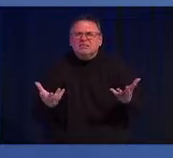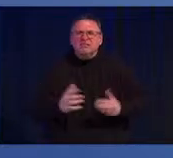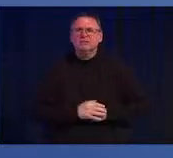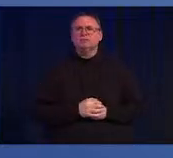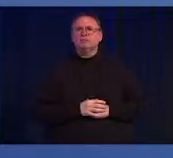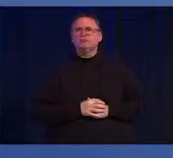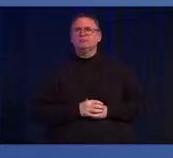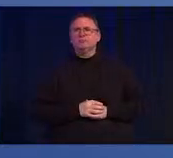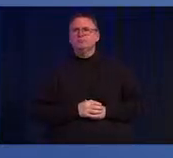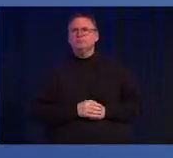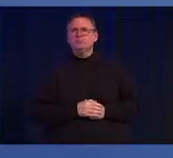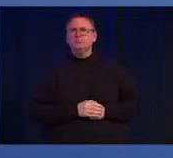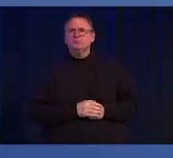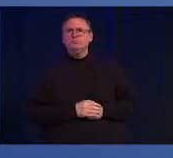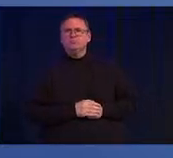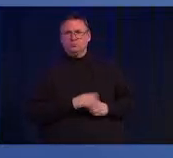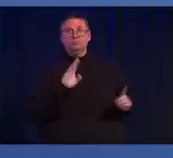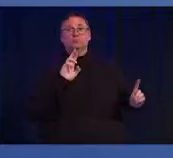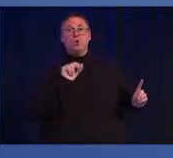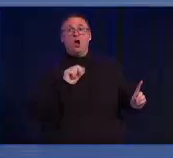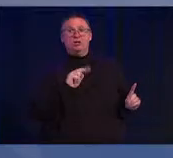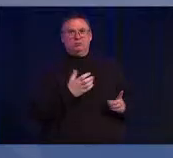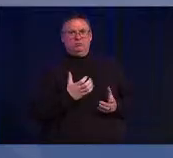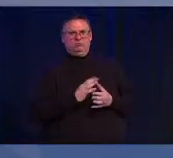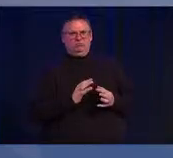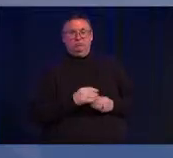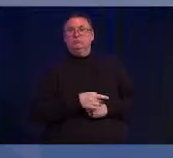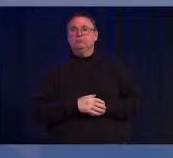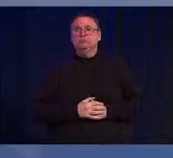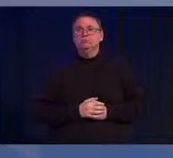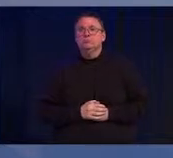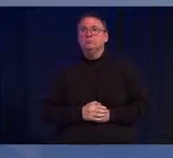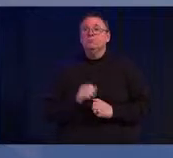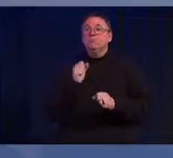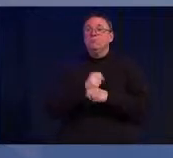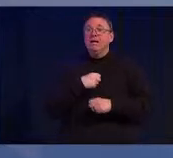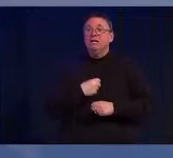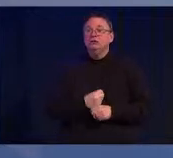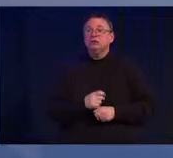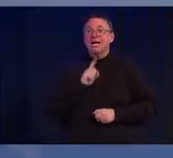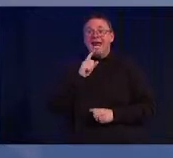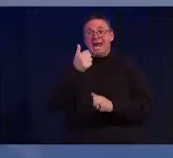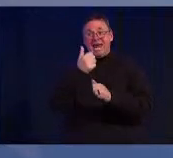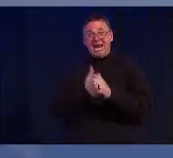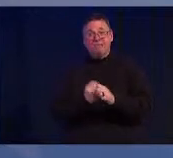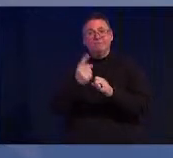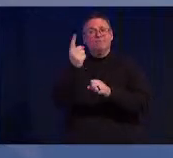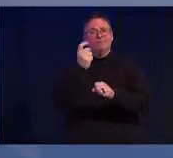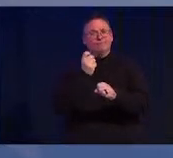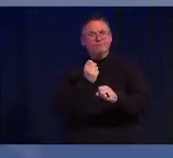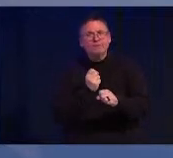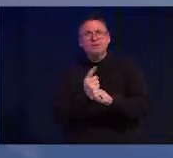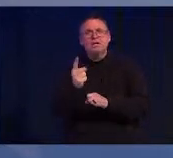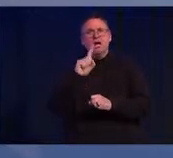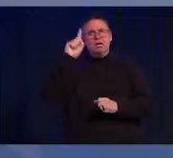Braun? So the thing that you got to do is make sure that each year government does not grow